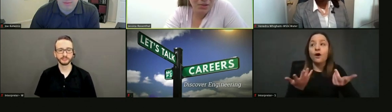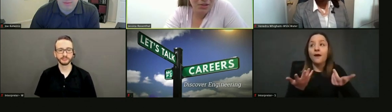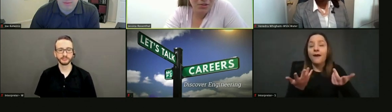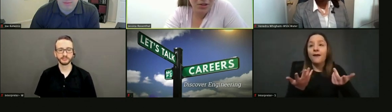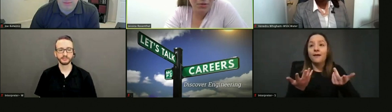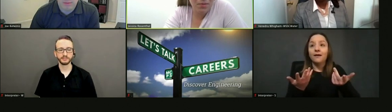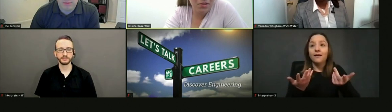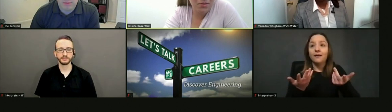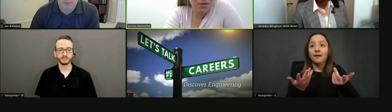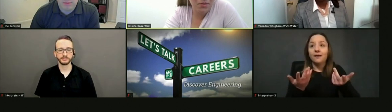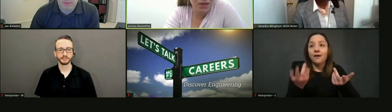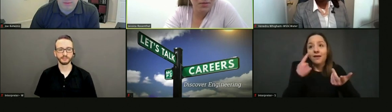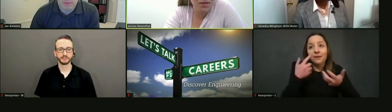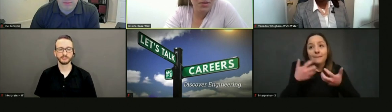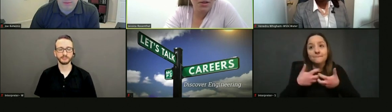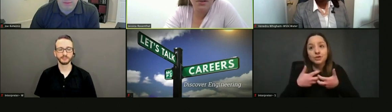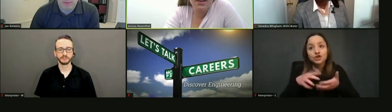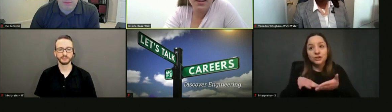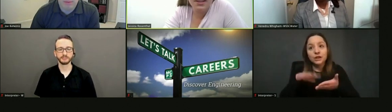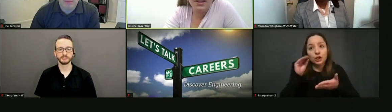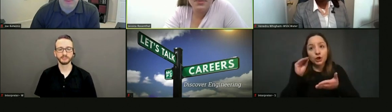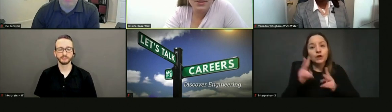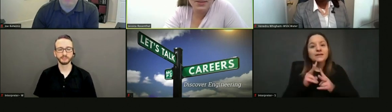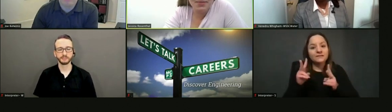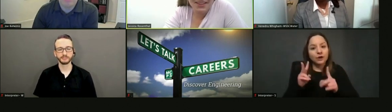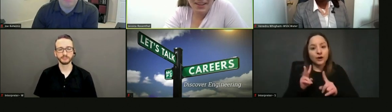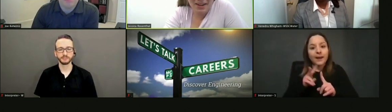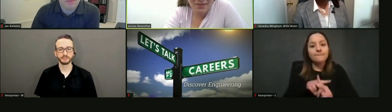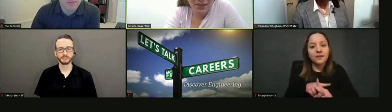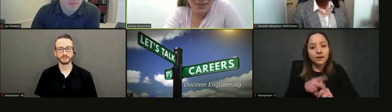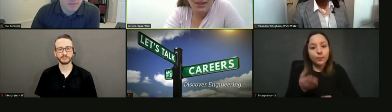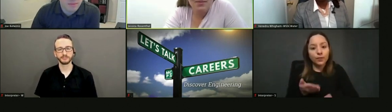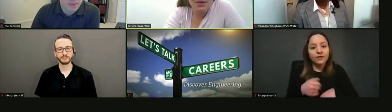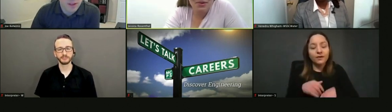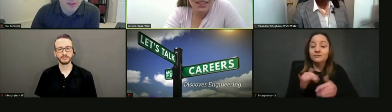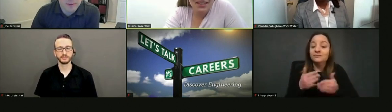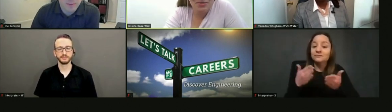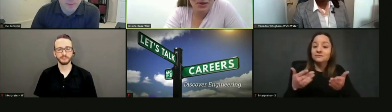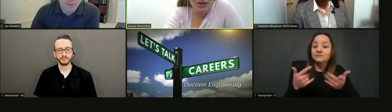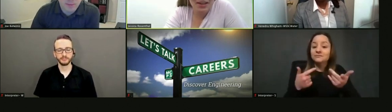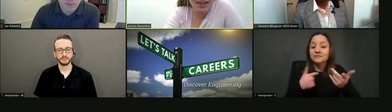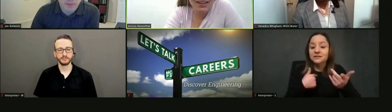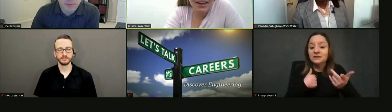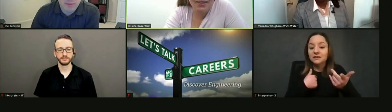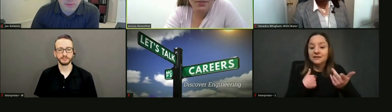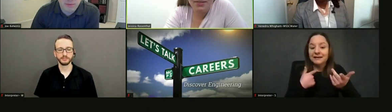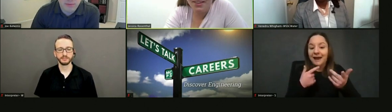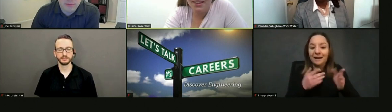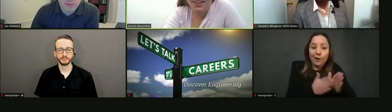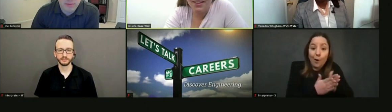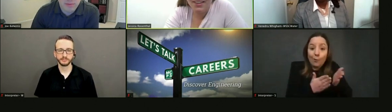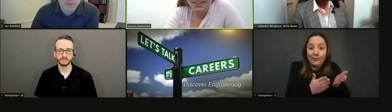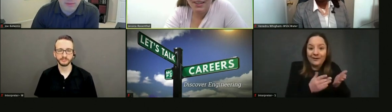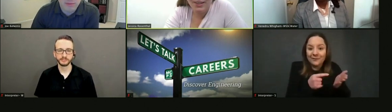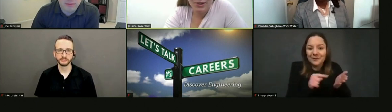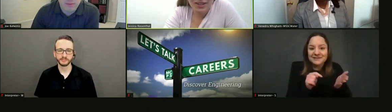I think machine learning would be super applicable. So it's something that I've like dug up my old textbook and